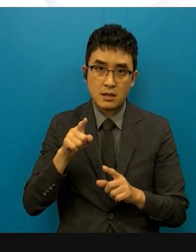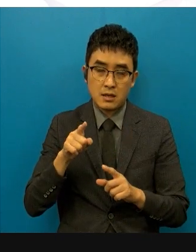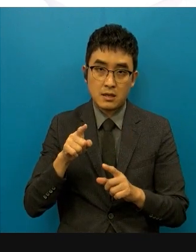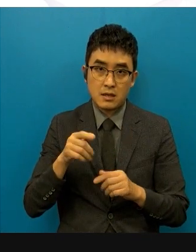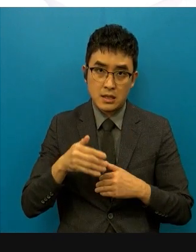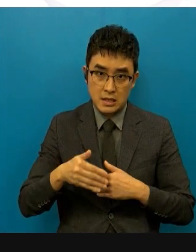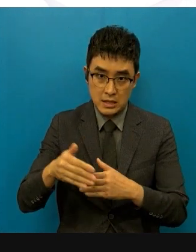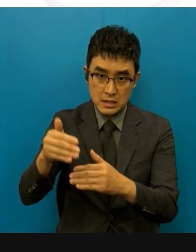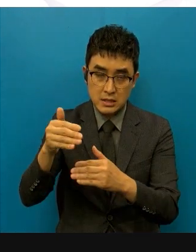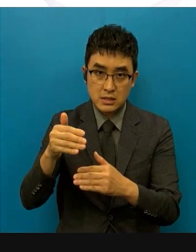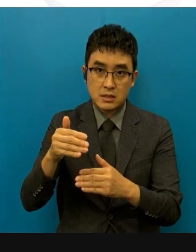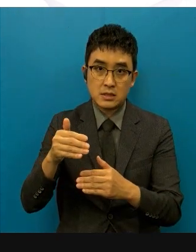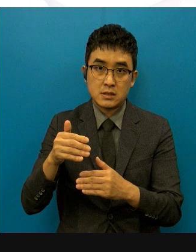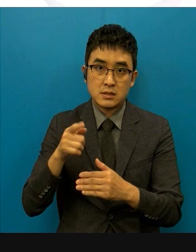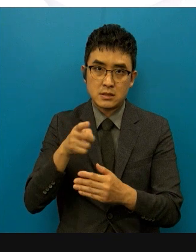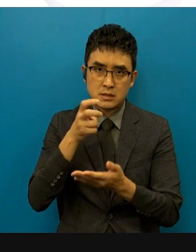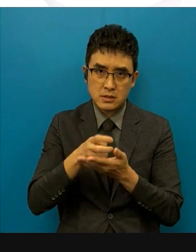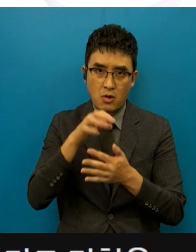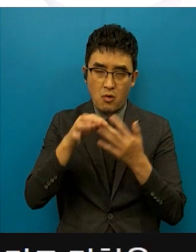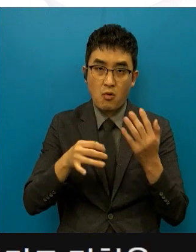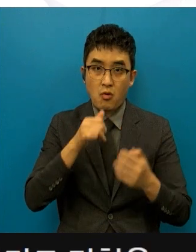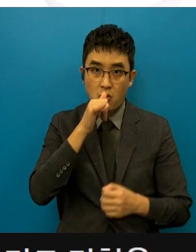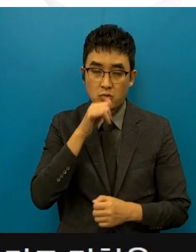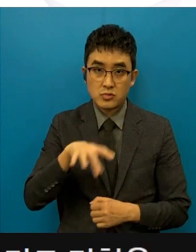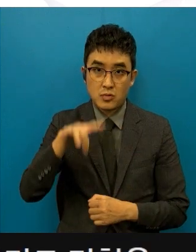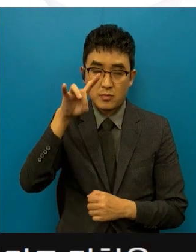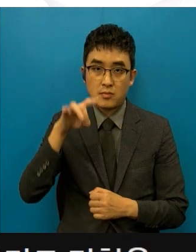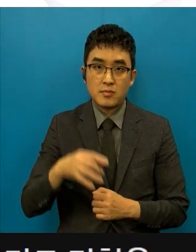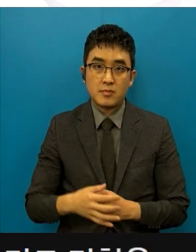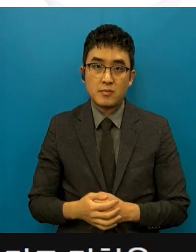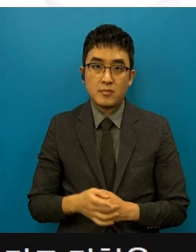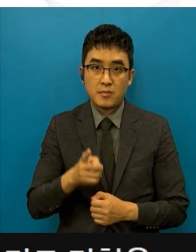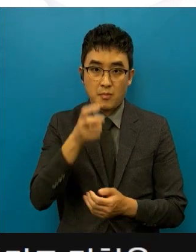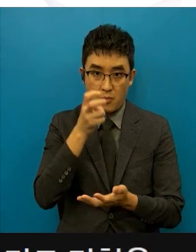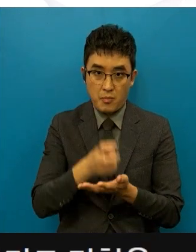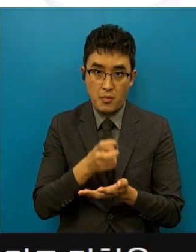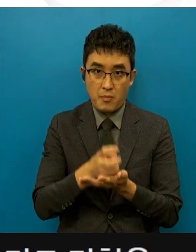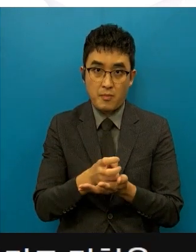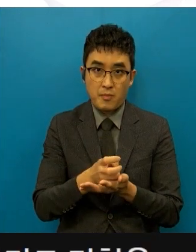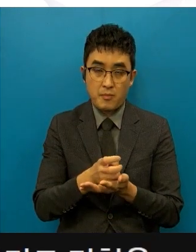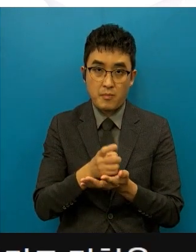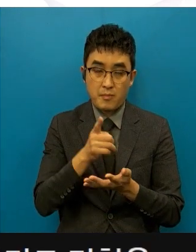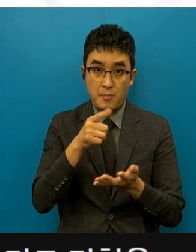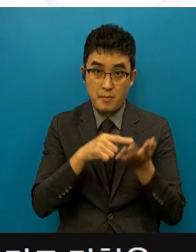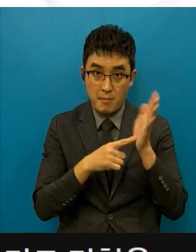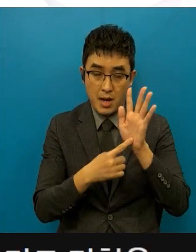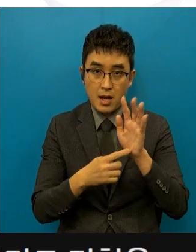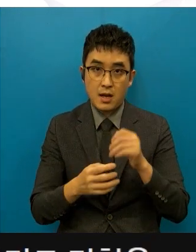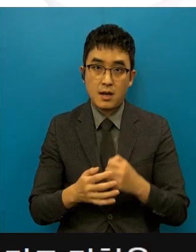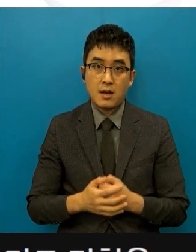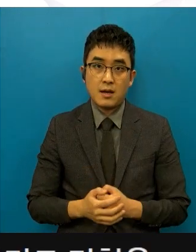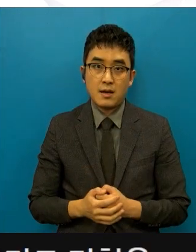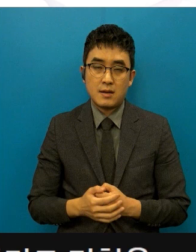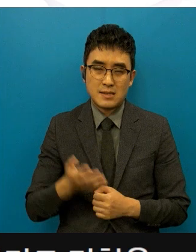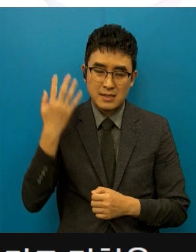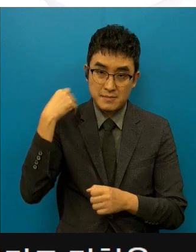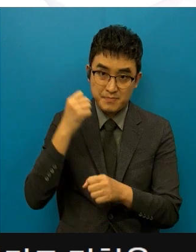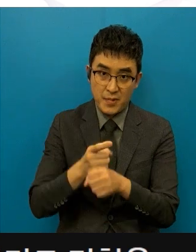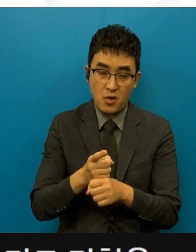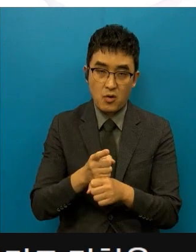was basically catching up with the reality of the Dutch practice. There is a